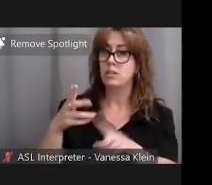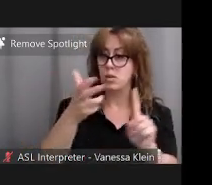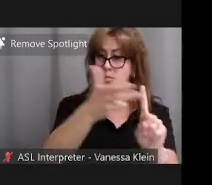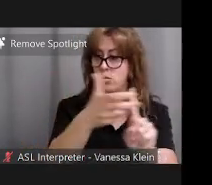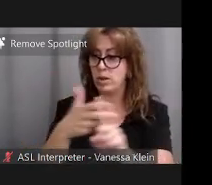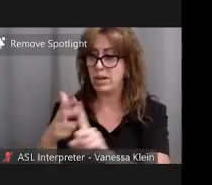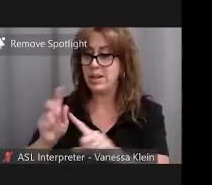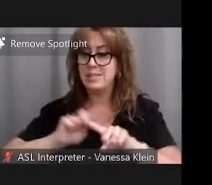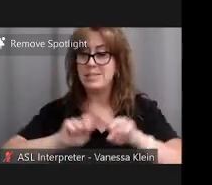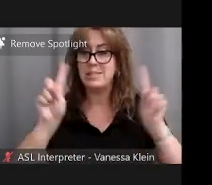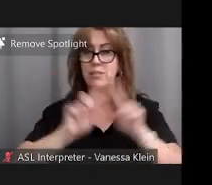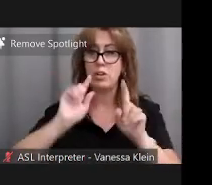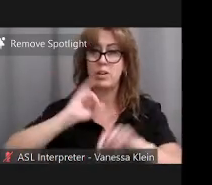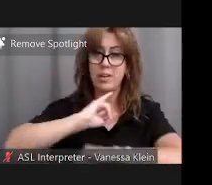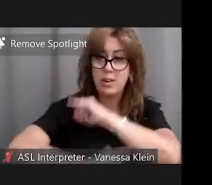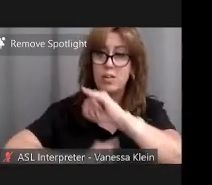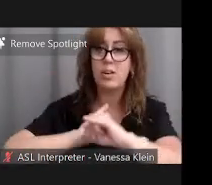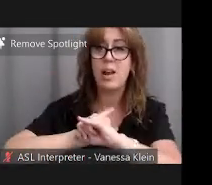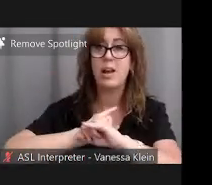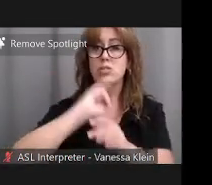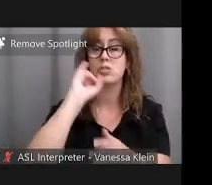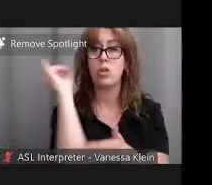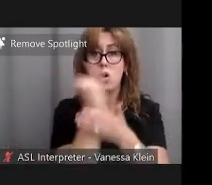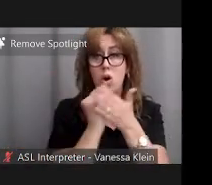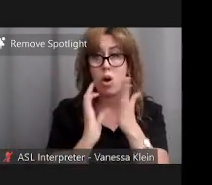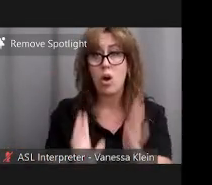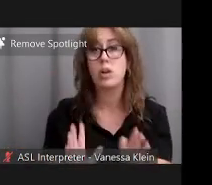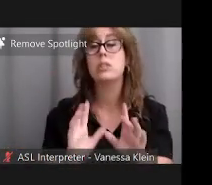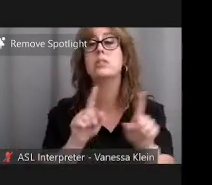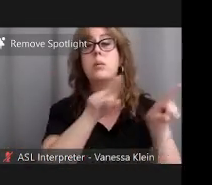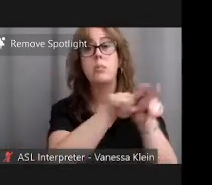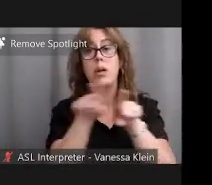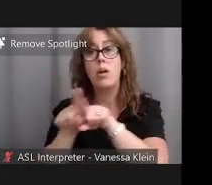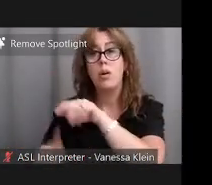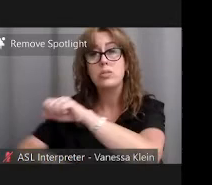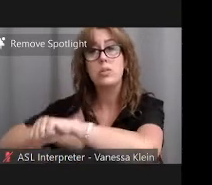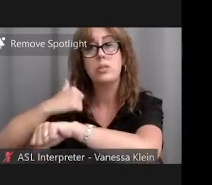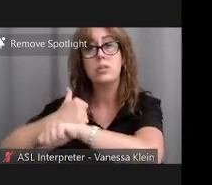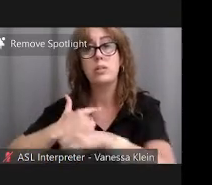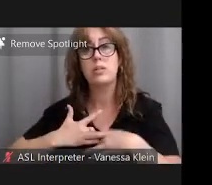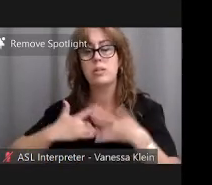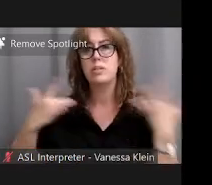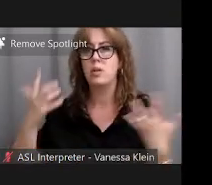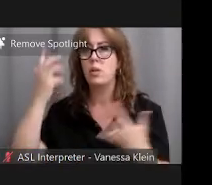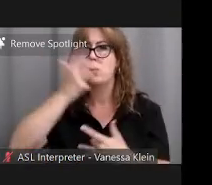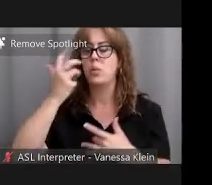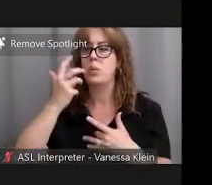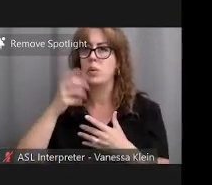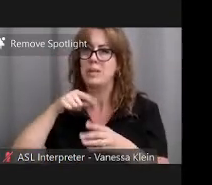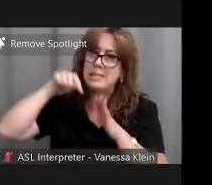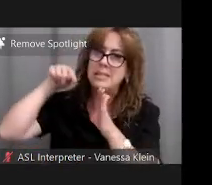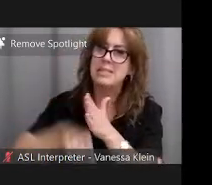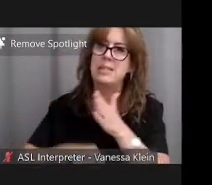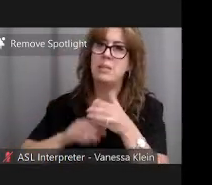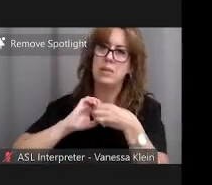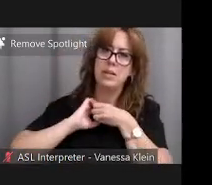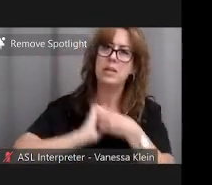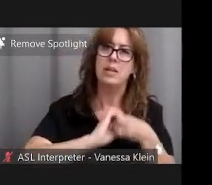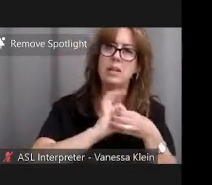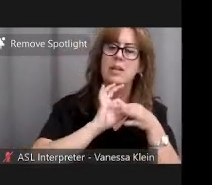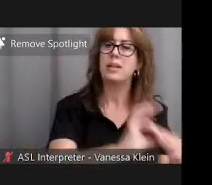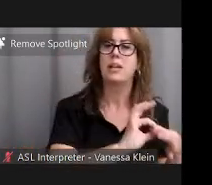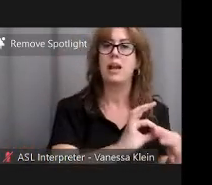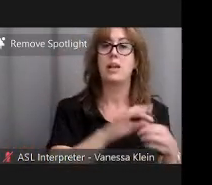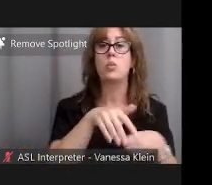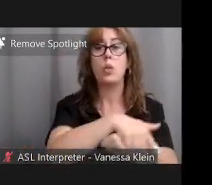with them, but also to create events that deeply connected with our local artists. So that sparked